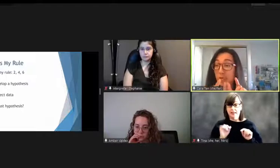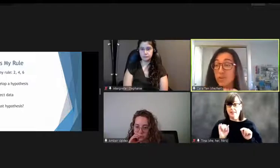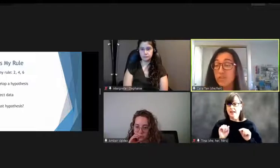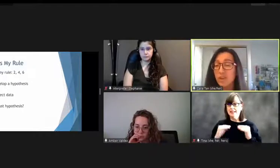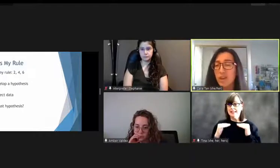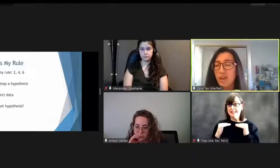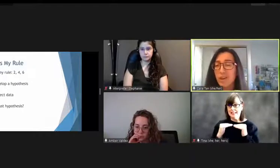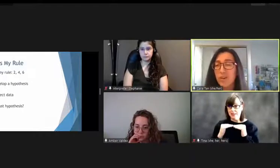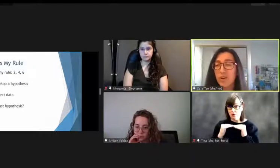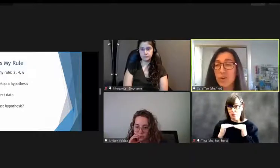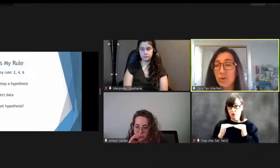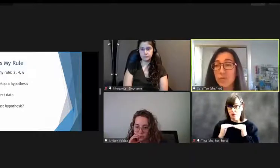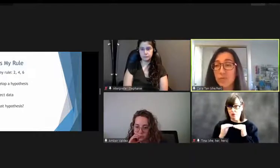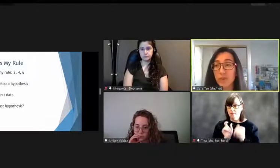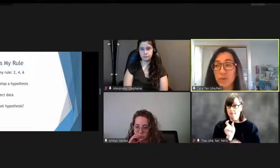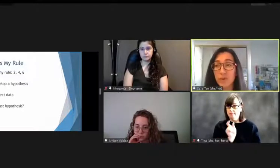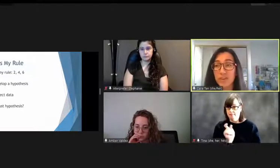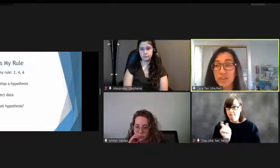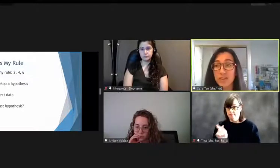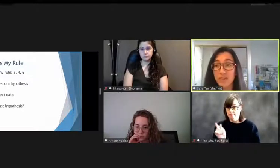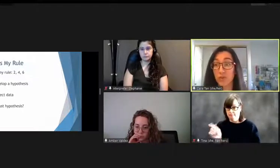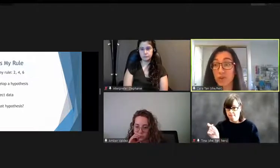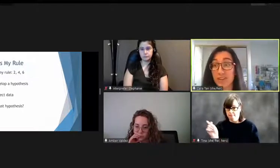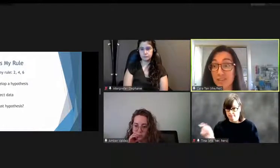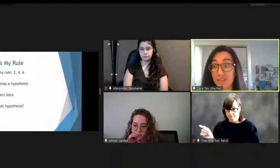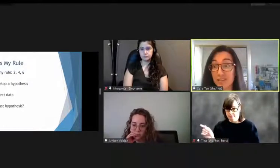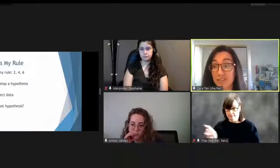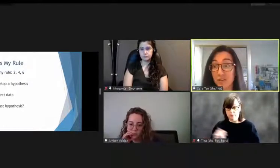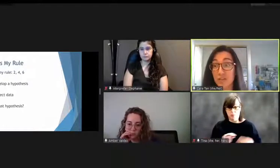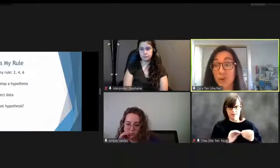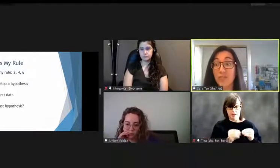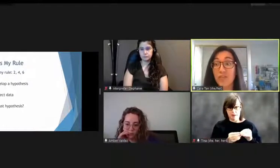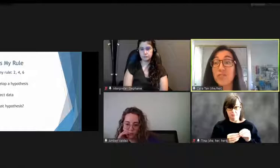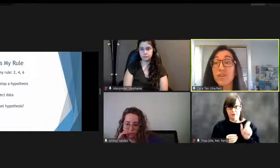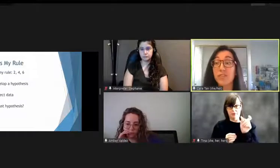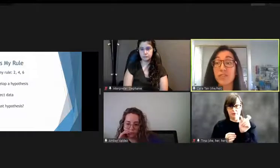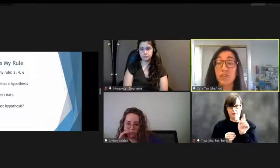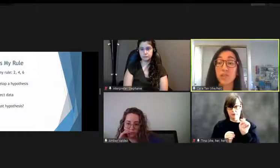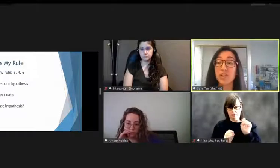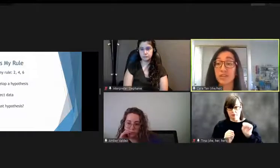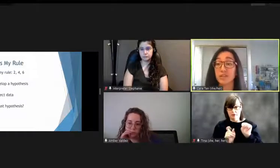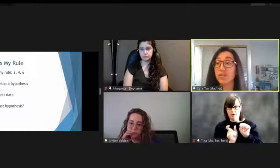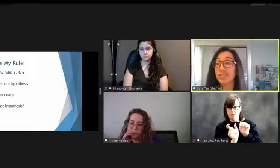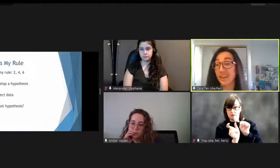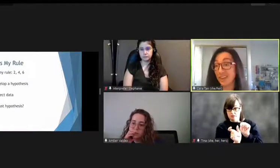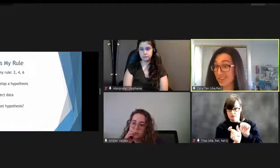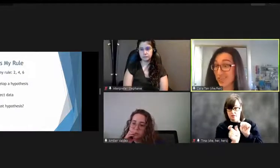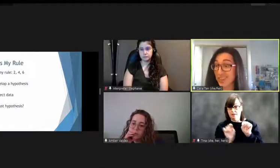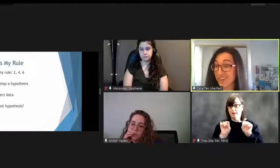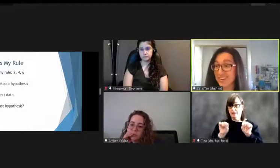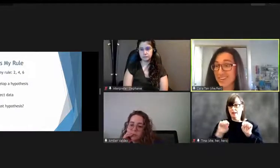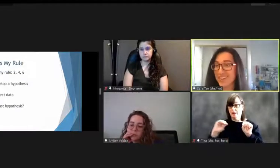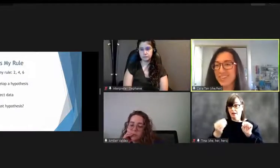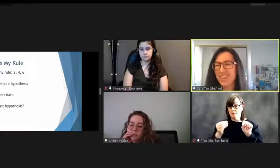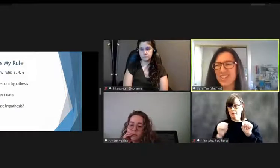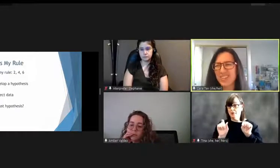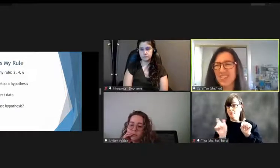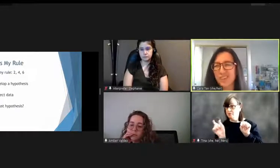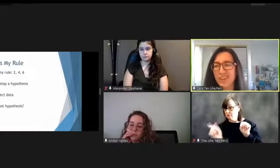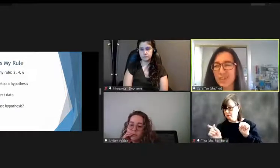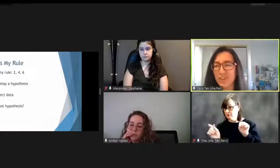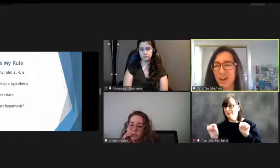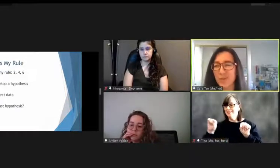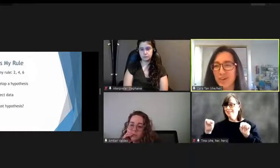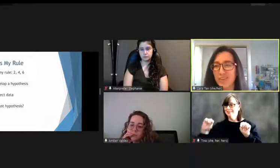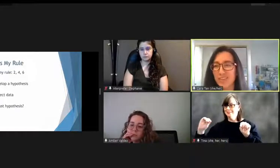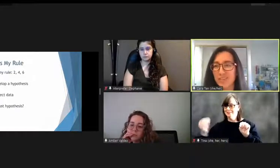the numbers. And I want to know if anyone disagrees, right? Do you have evidence that you've collected, data you've collected, that